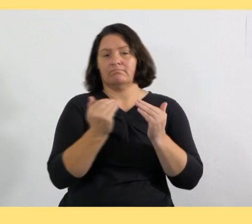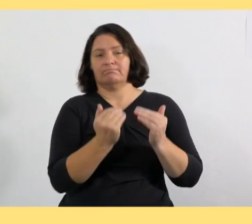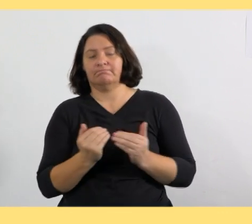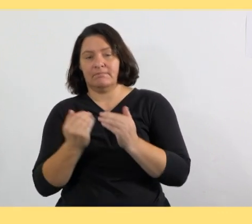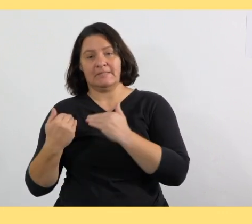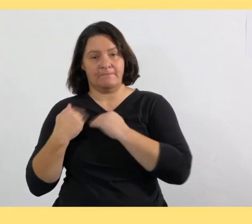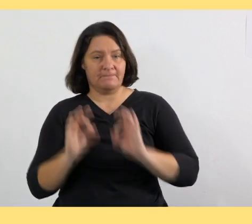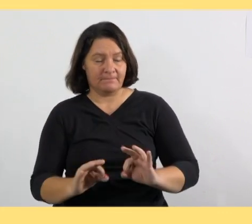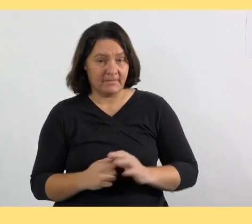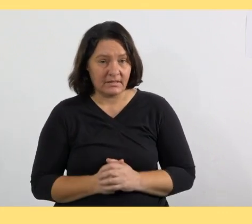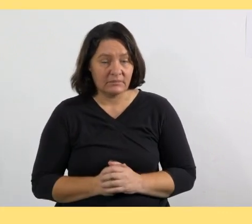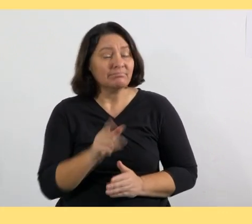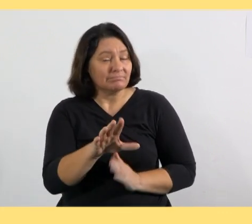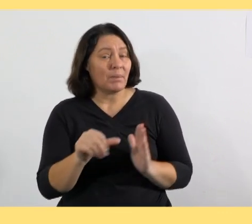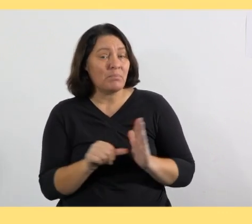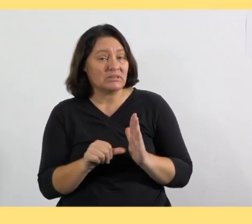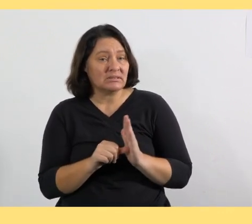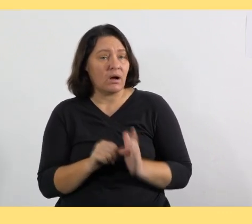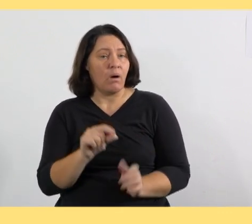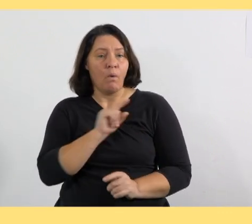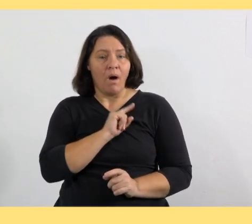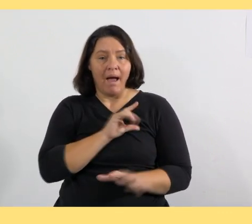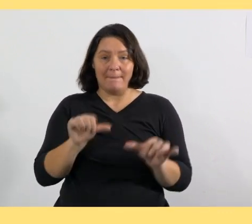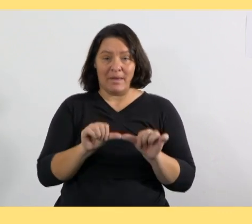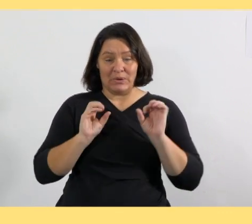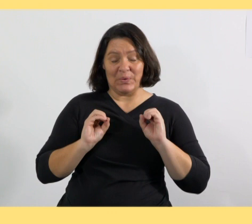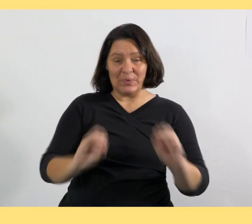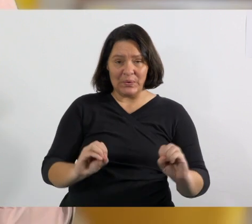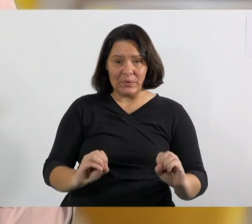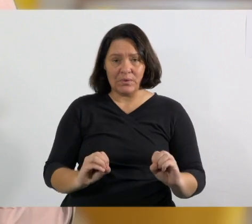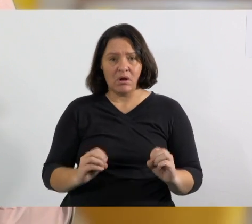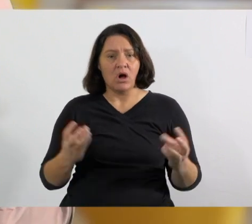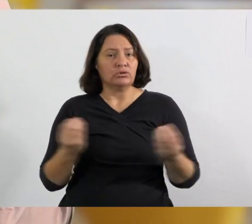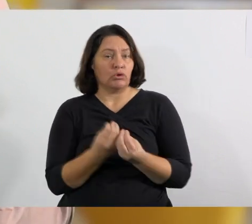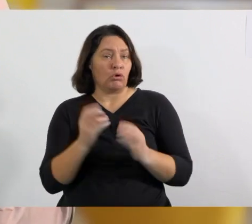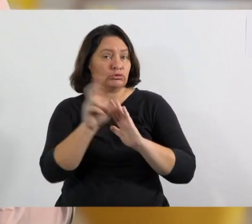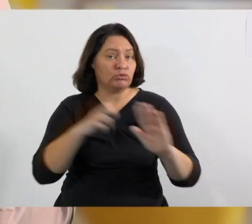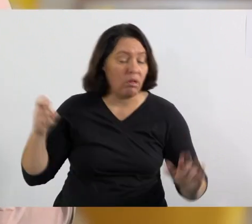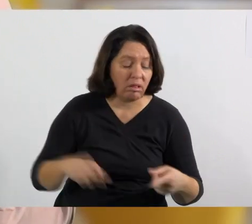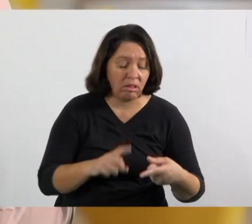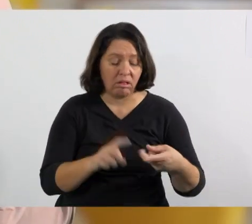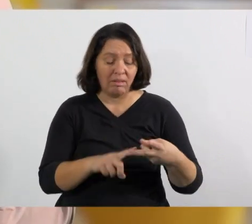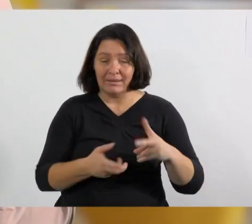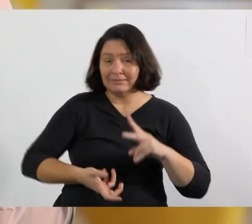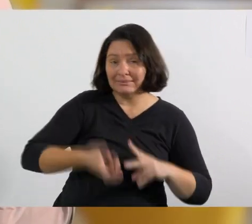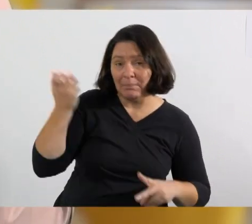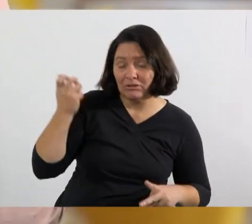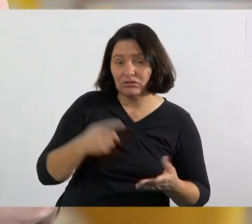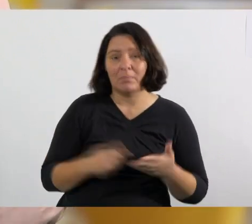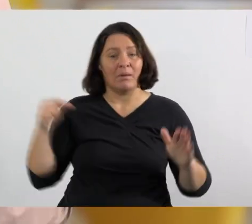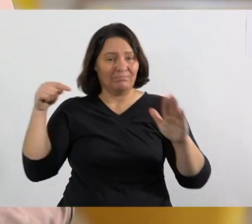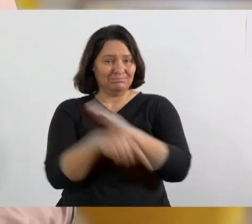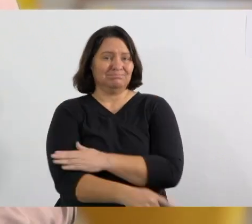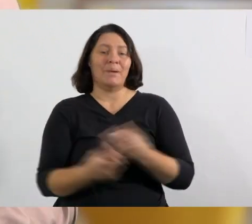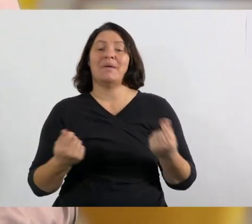measures, our stock can get stolen, damaged, and we will lose so much money that is not going to